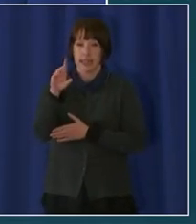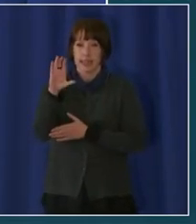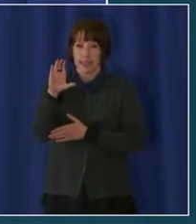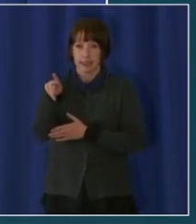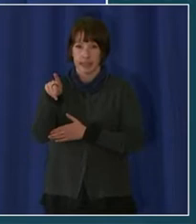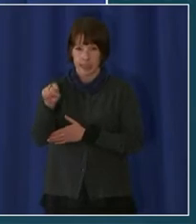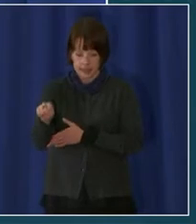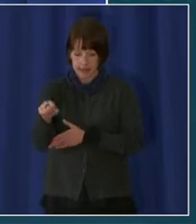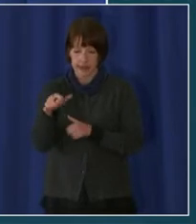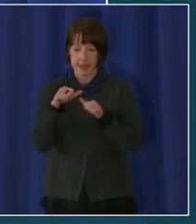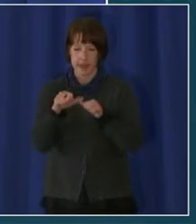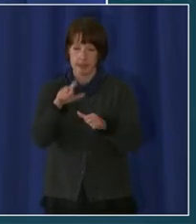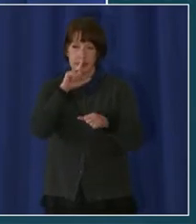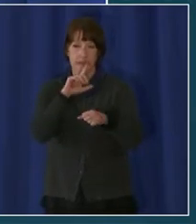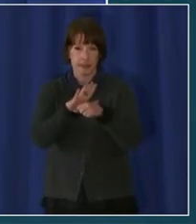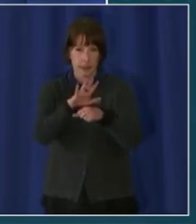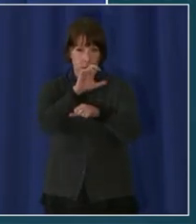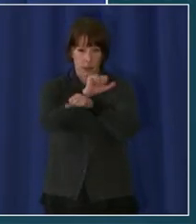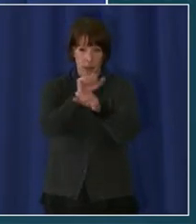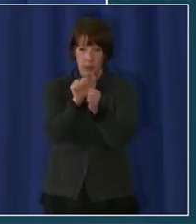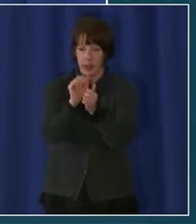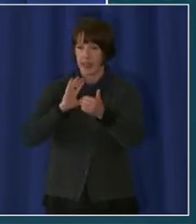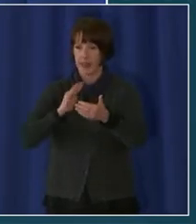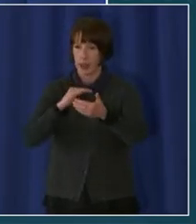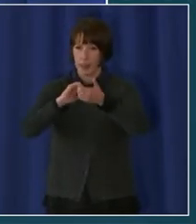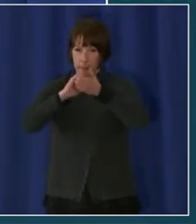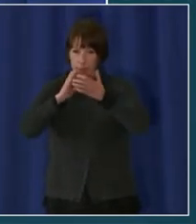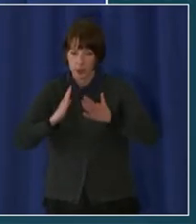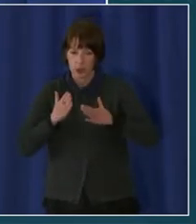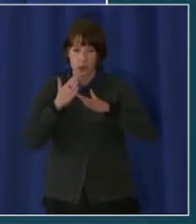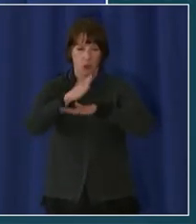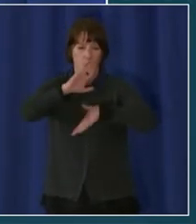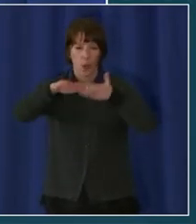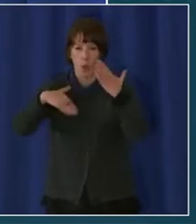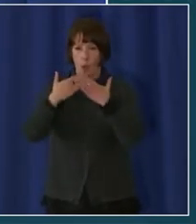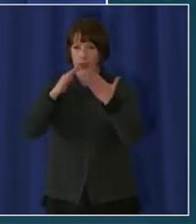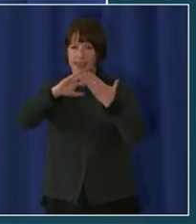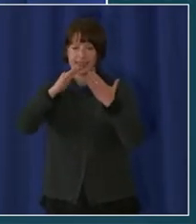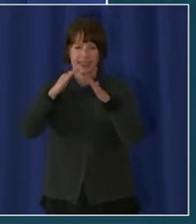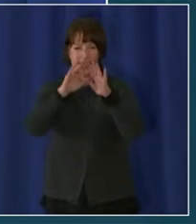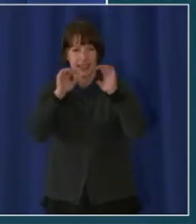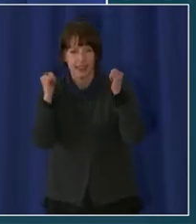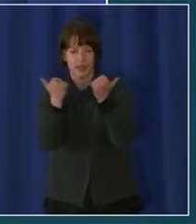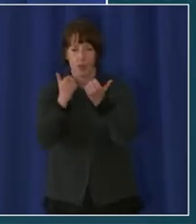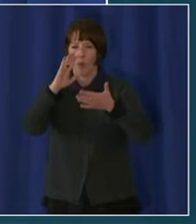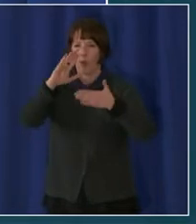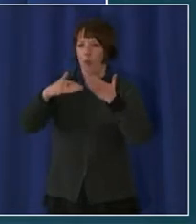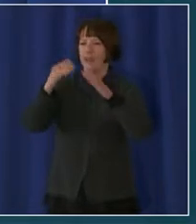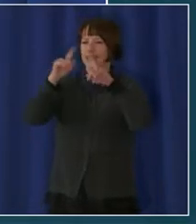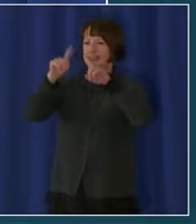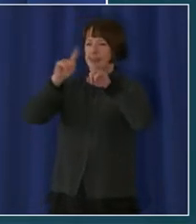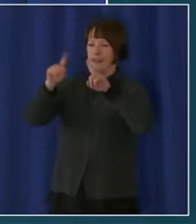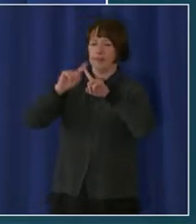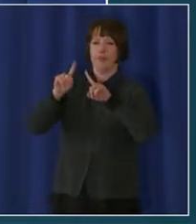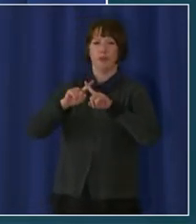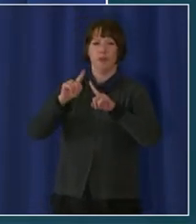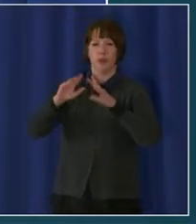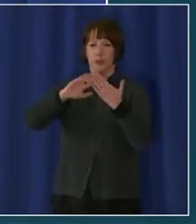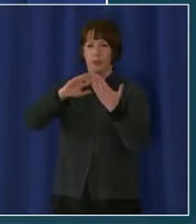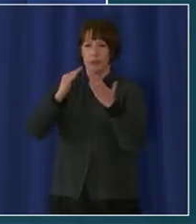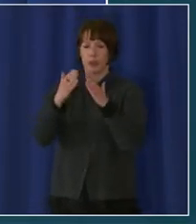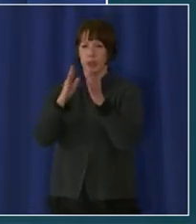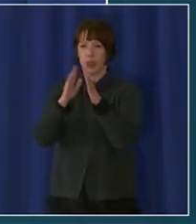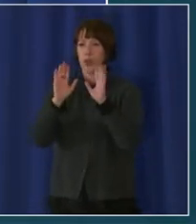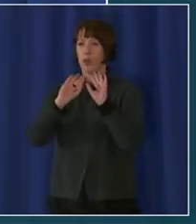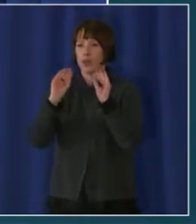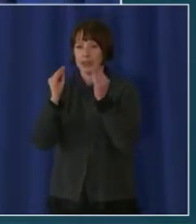DCPS continues to be committed to work with our partners across all city agencies and other community organizations